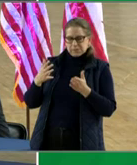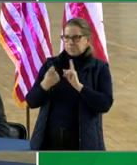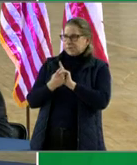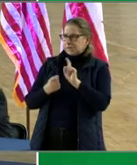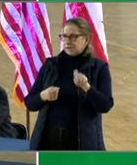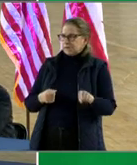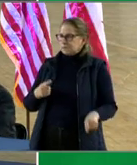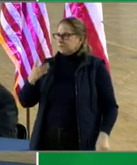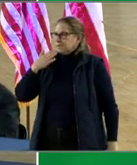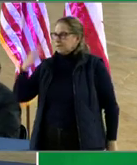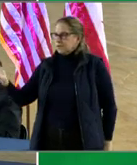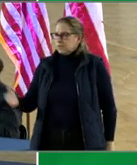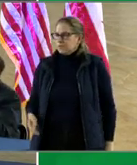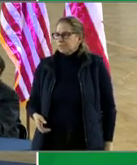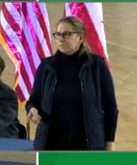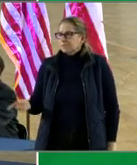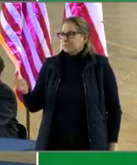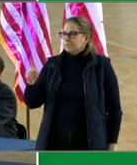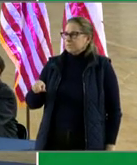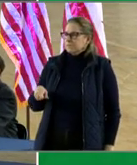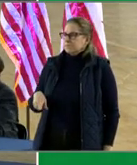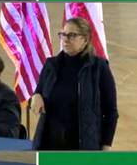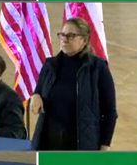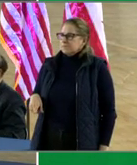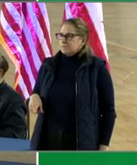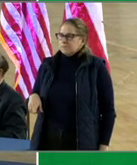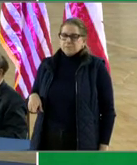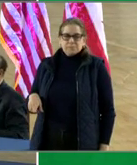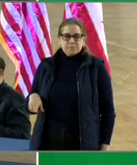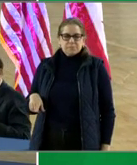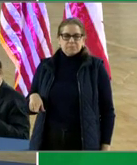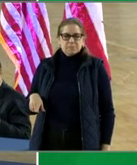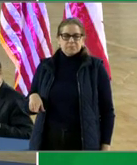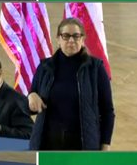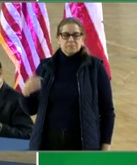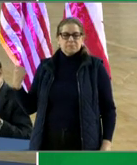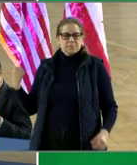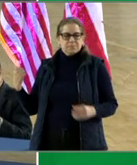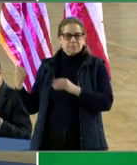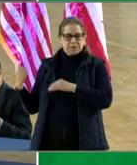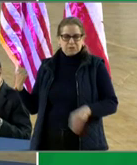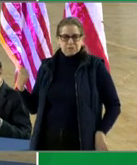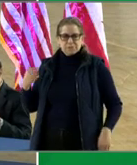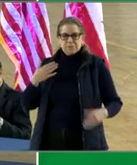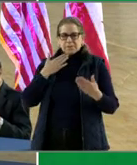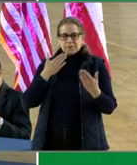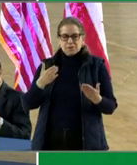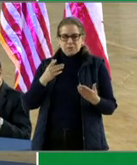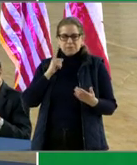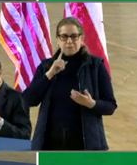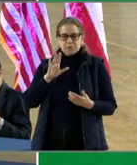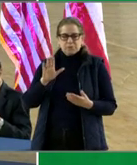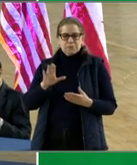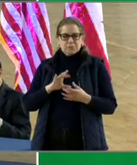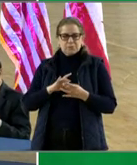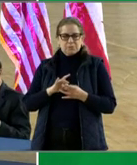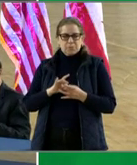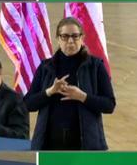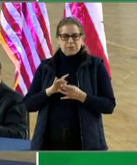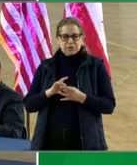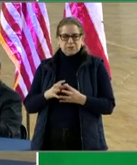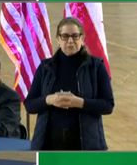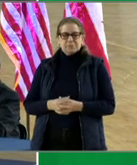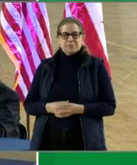So I want to thank you guys for your cooperation. I know that our press family has also suffered